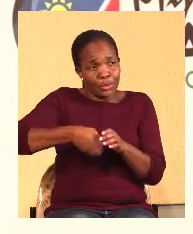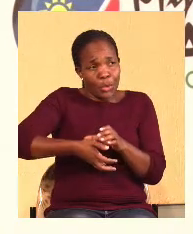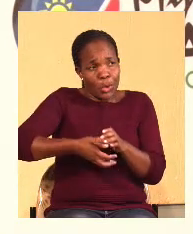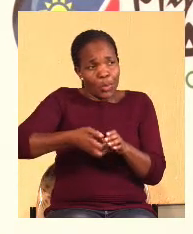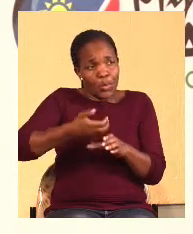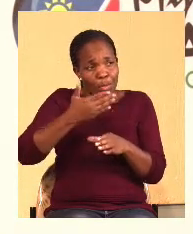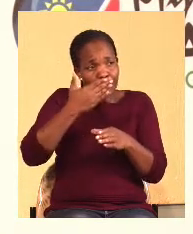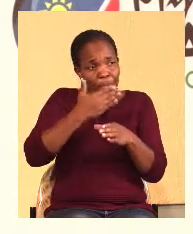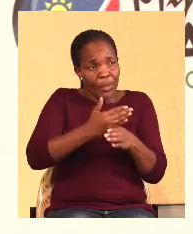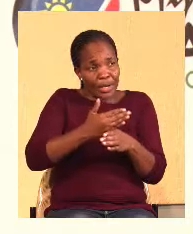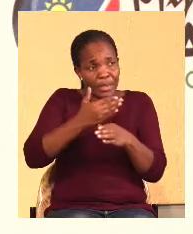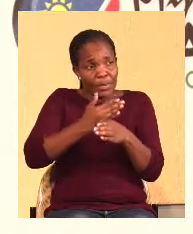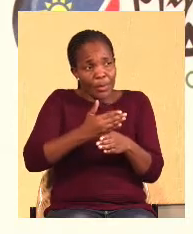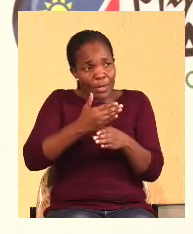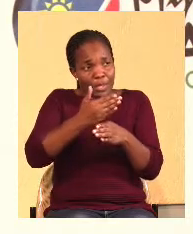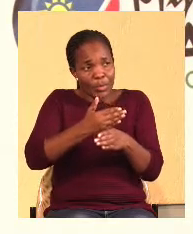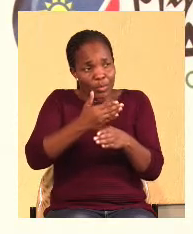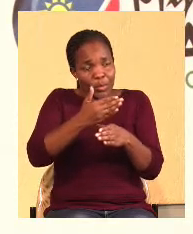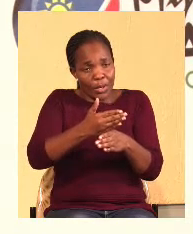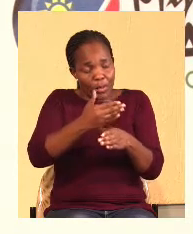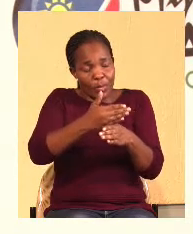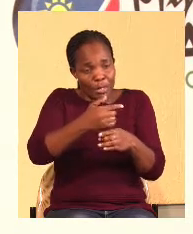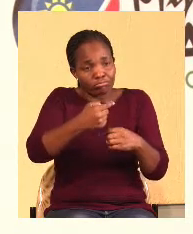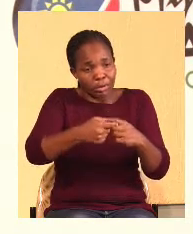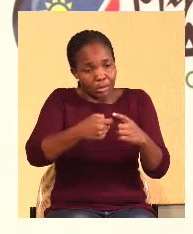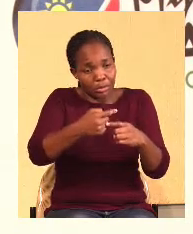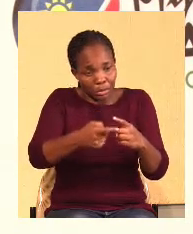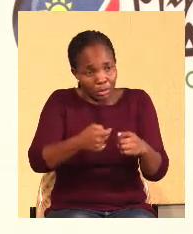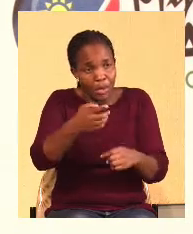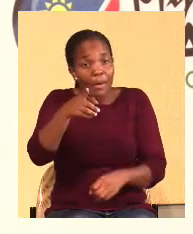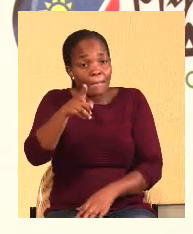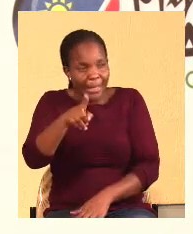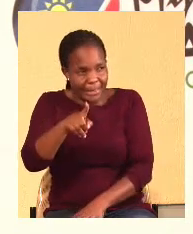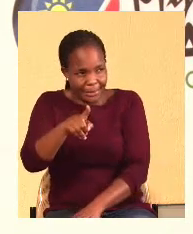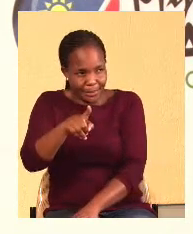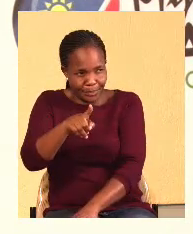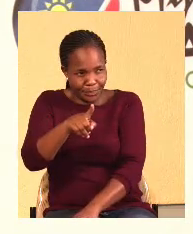some maintenance work so that the mine doesn't come to a standstill. However, then there was